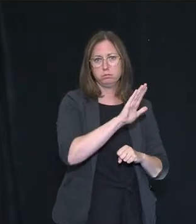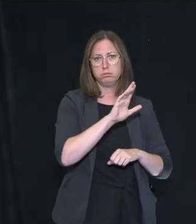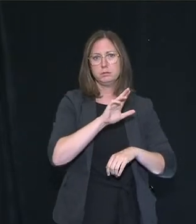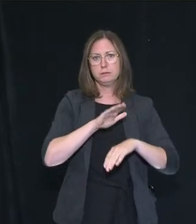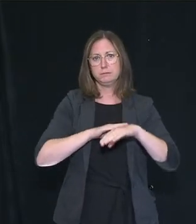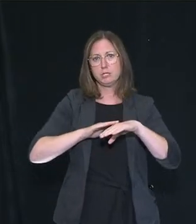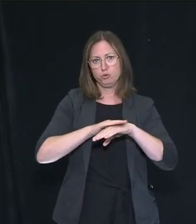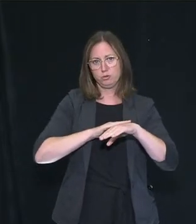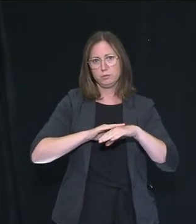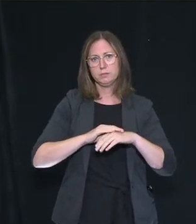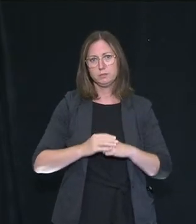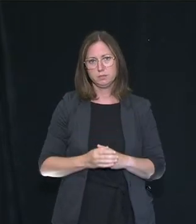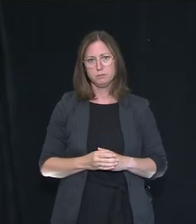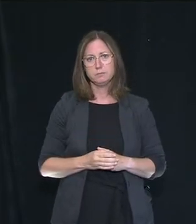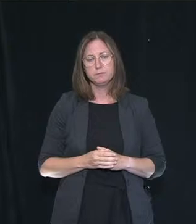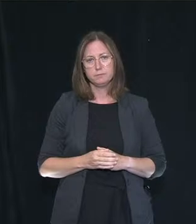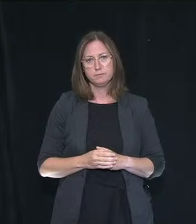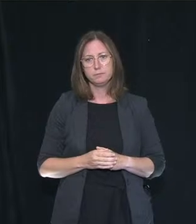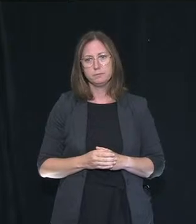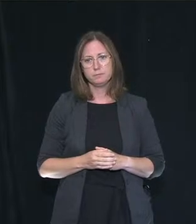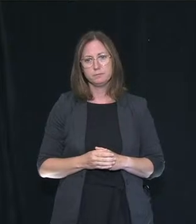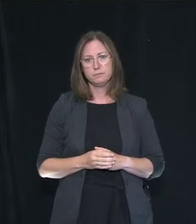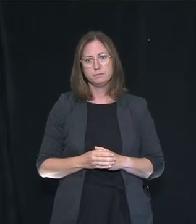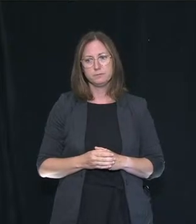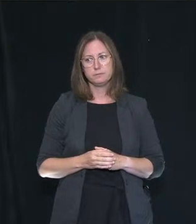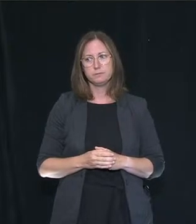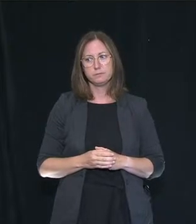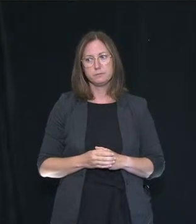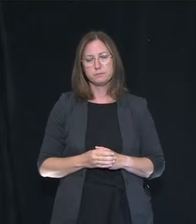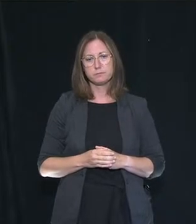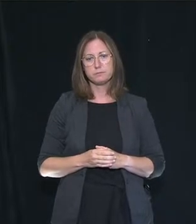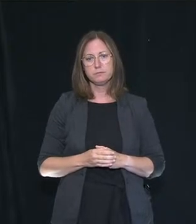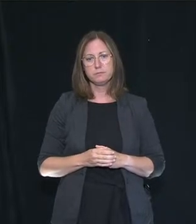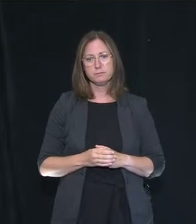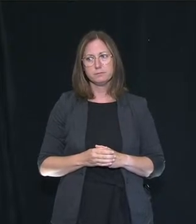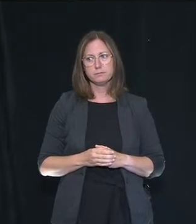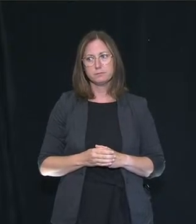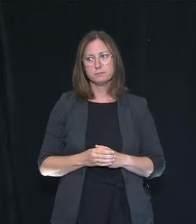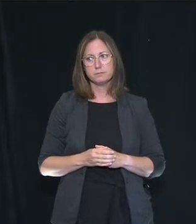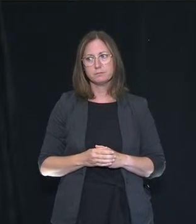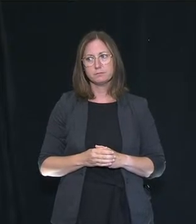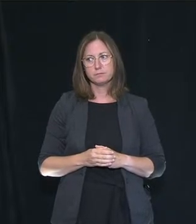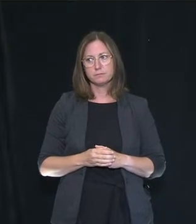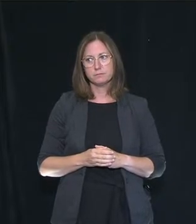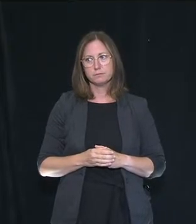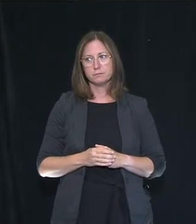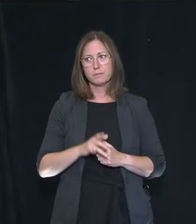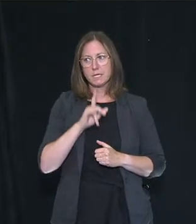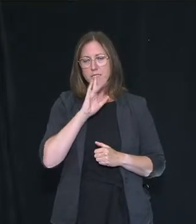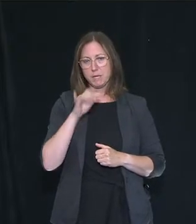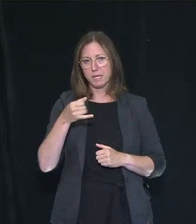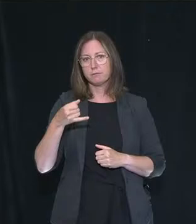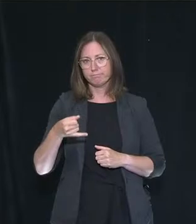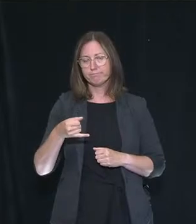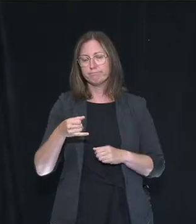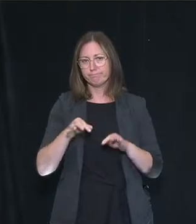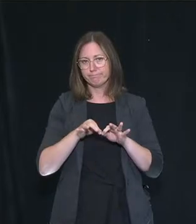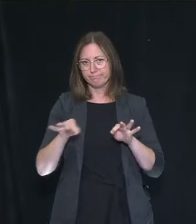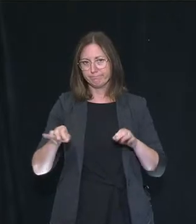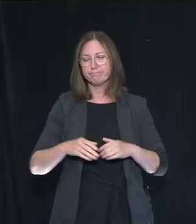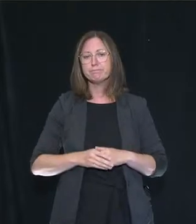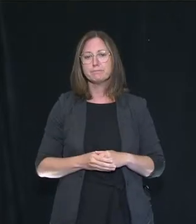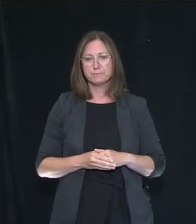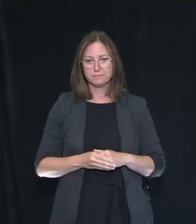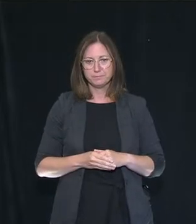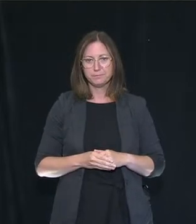Sa pililaw si mangimata, ilinyariak titaw hatta si mayubini, taman na aninak si mayok, atok taw si